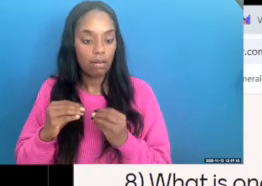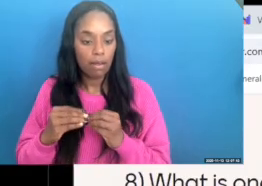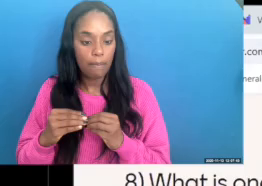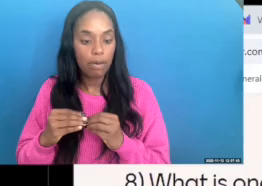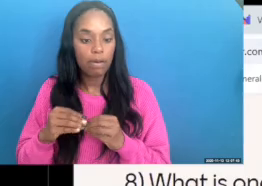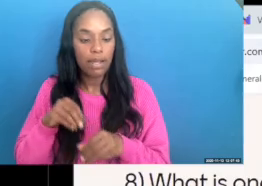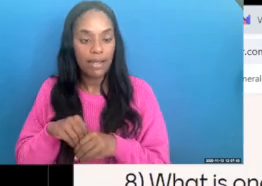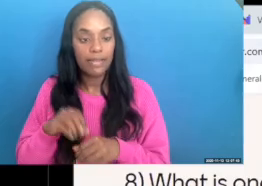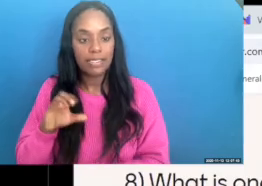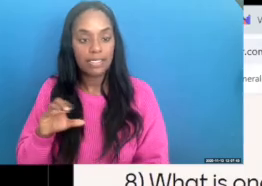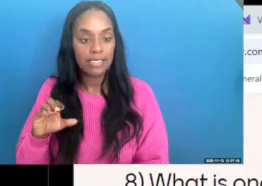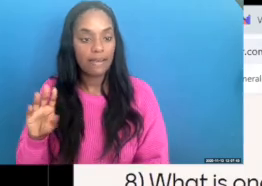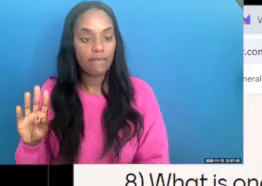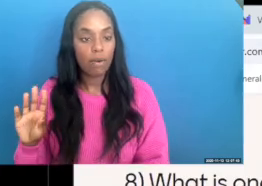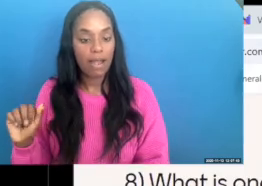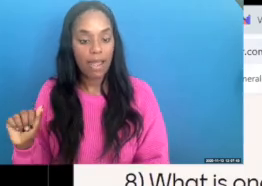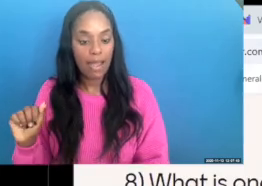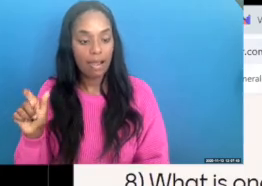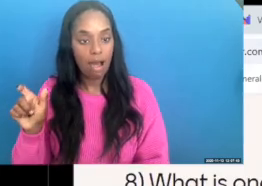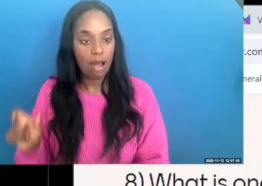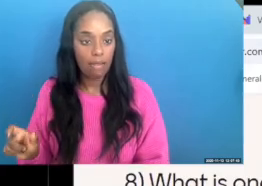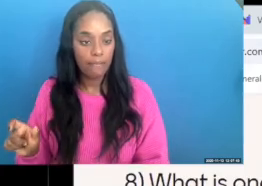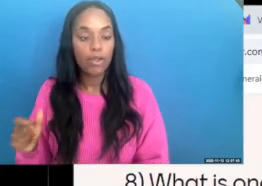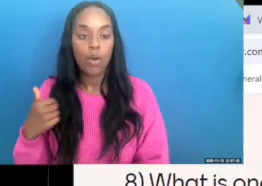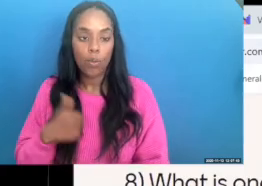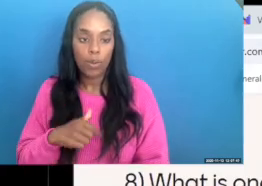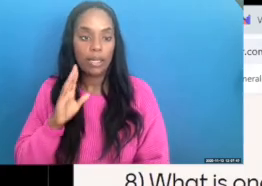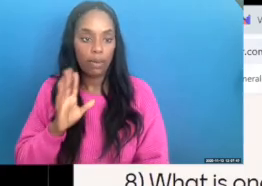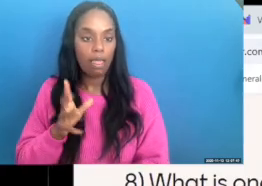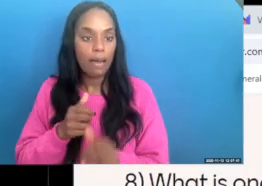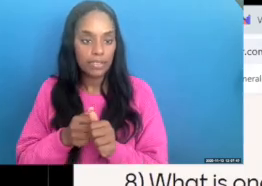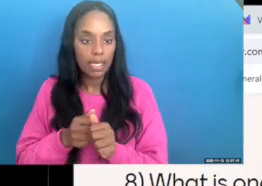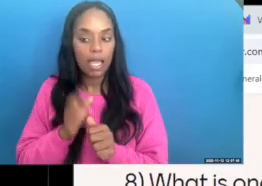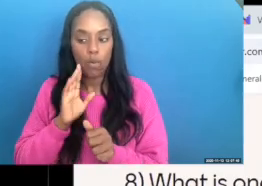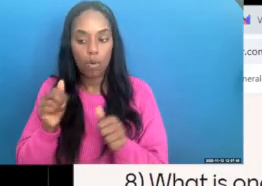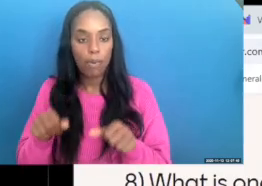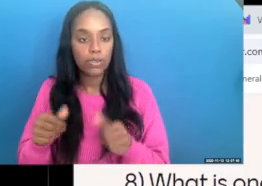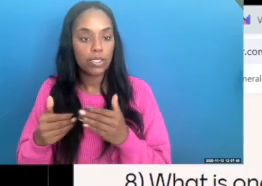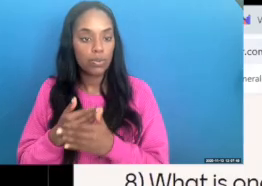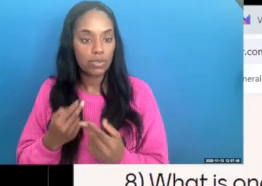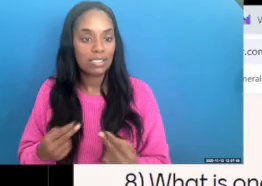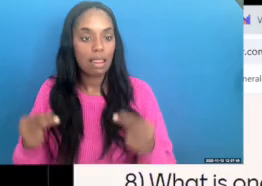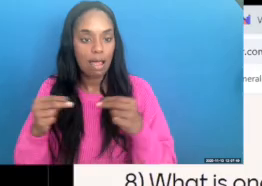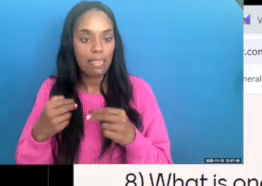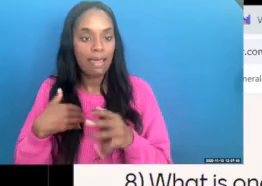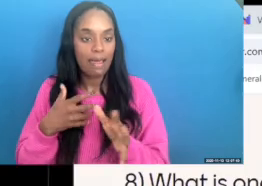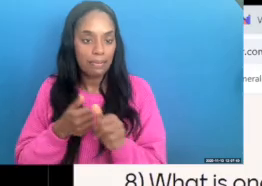slide. We did discover a slight omission on the vehicle number within the